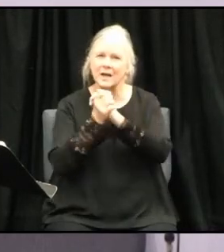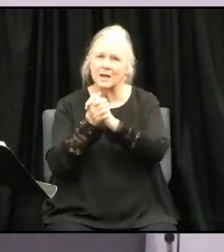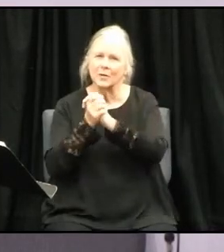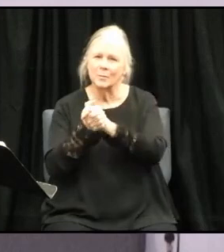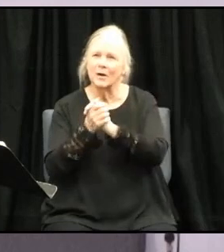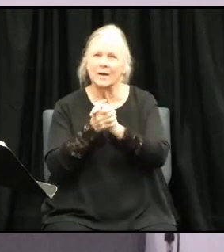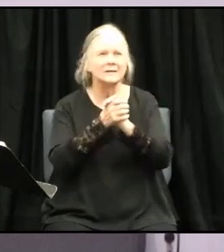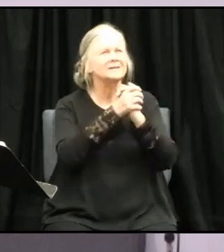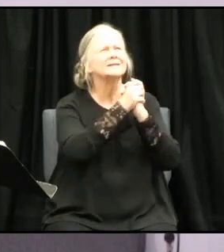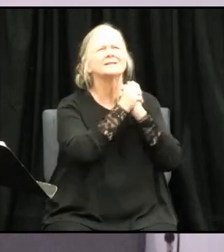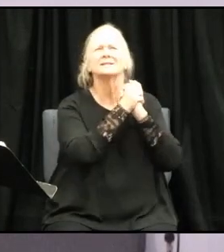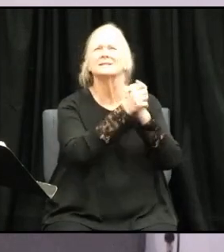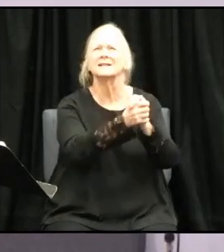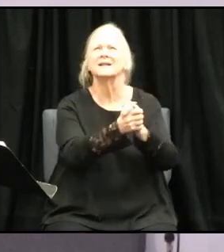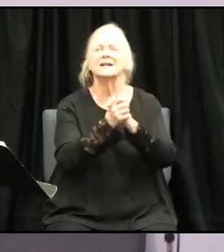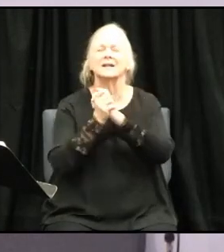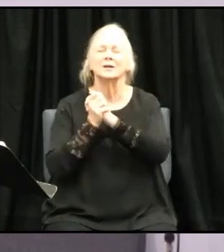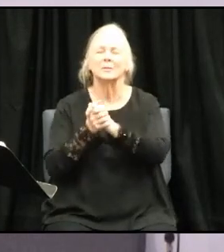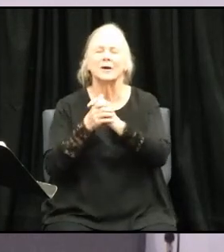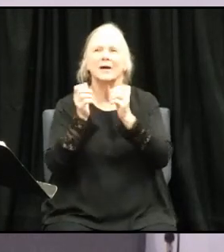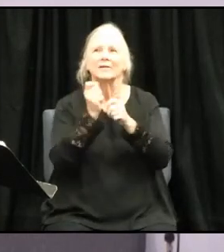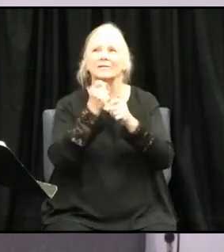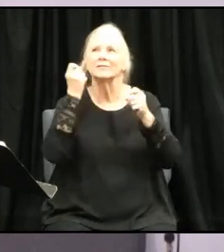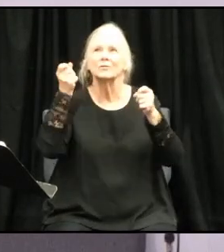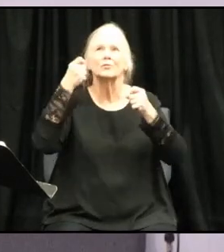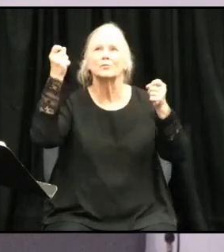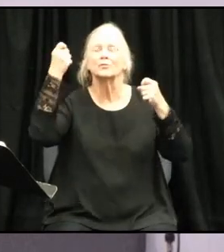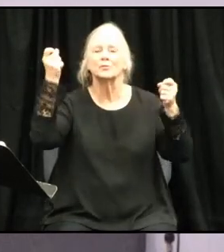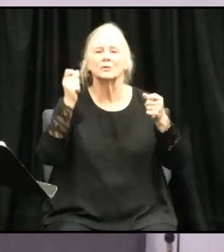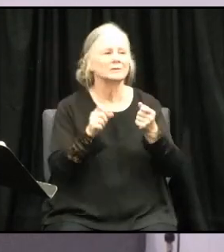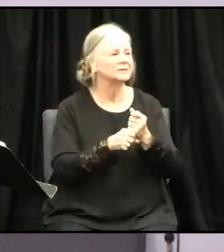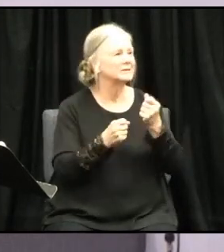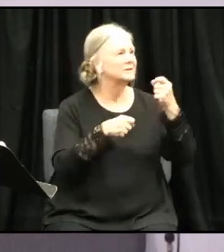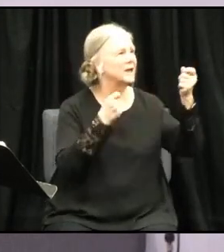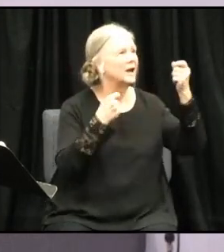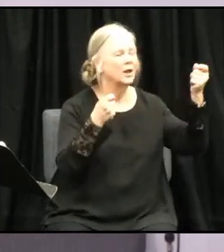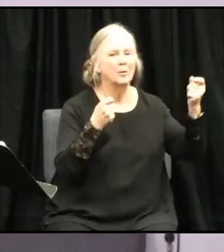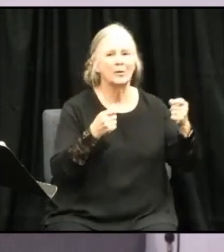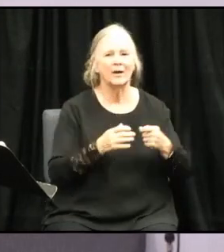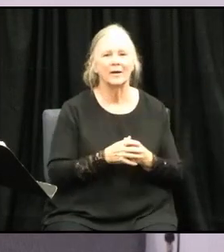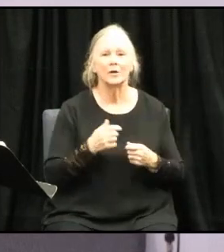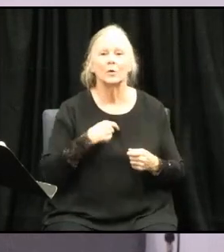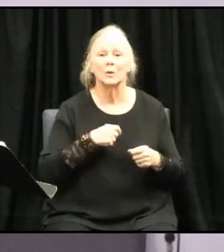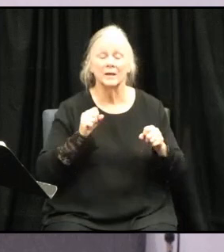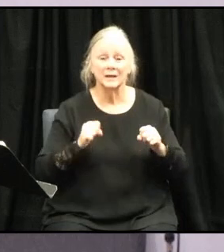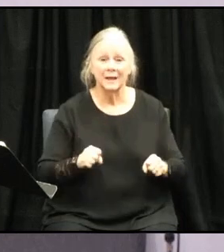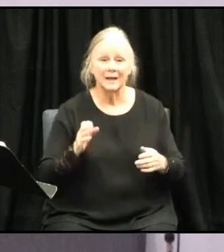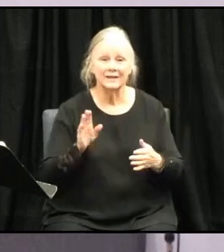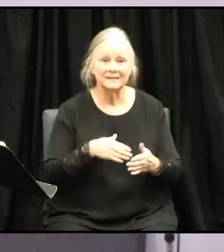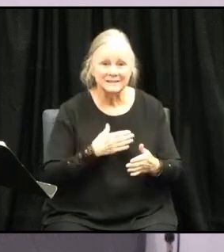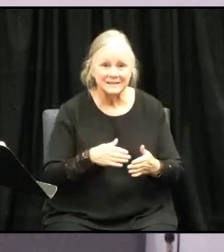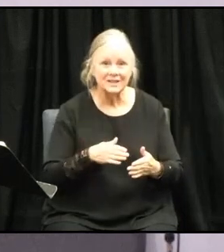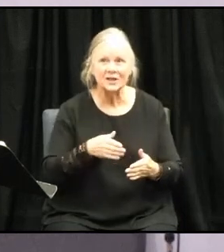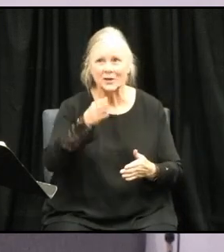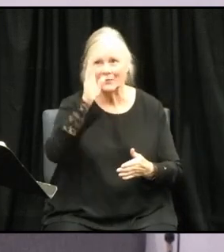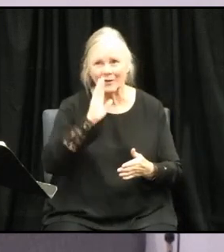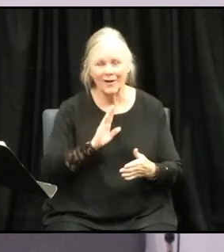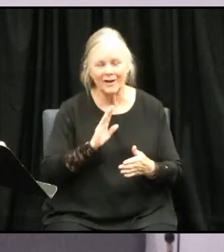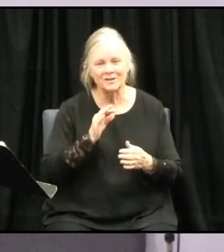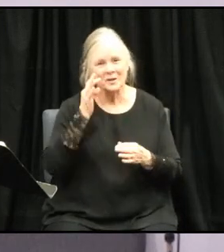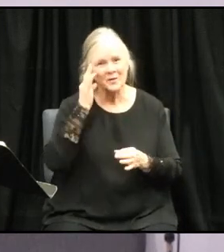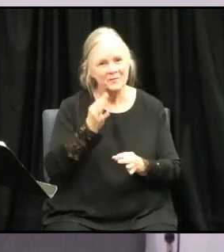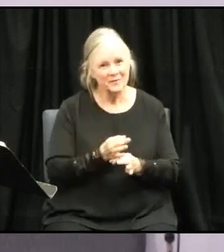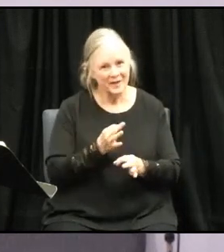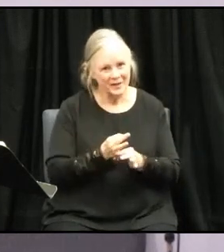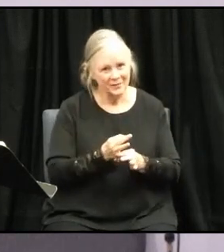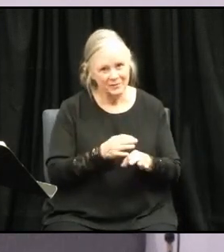Absolutely celebrate it. We can and we should sing of God's faithfulness like we've done today